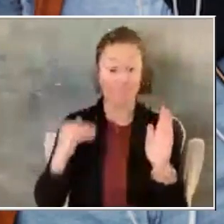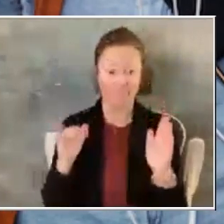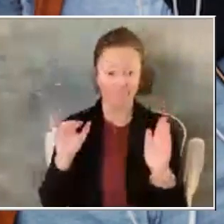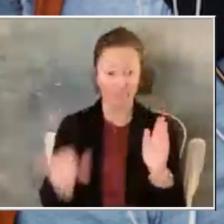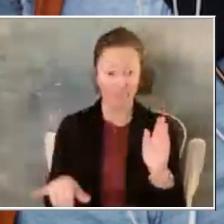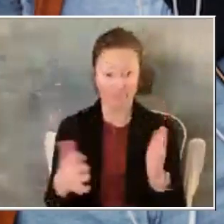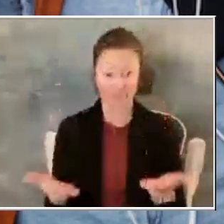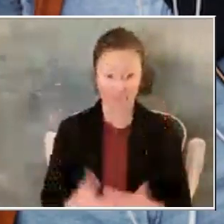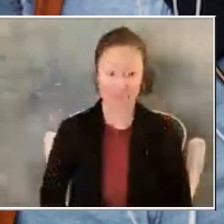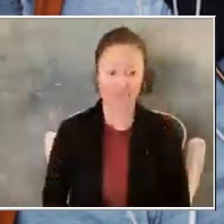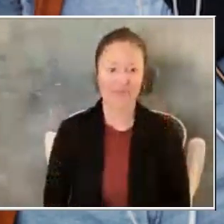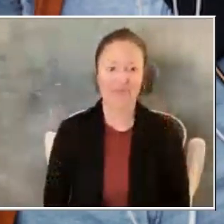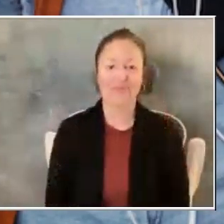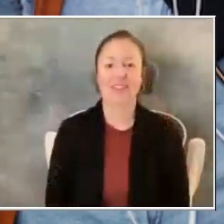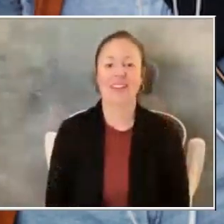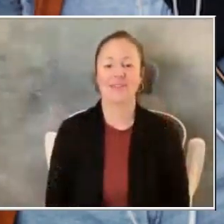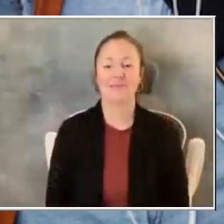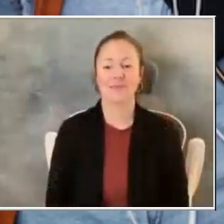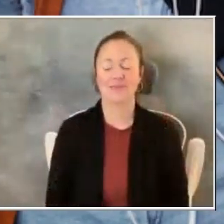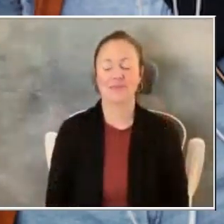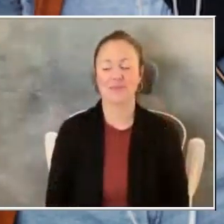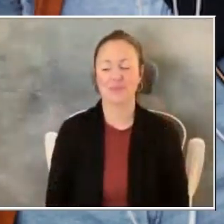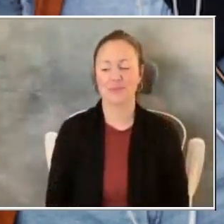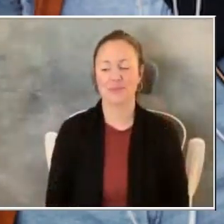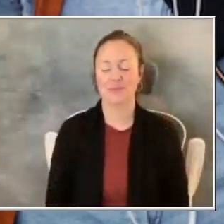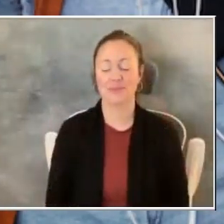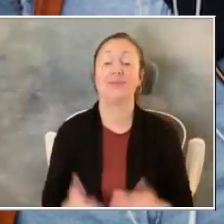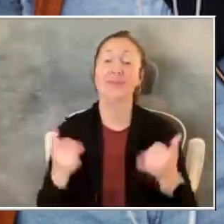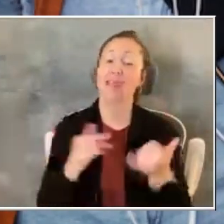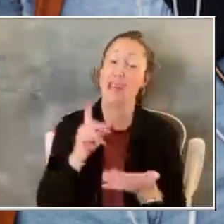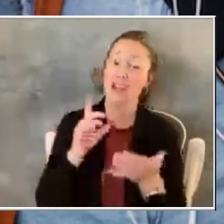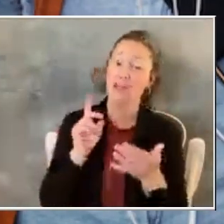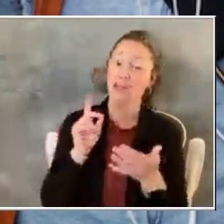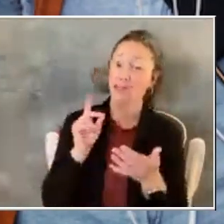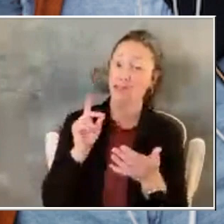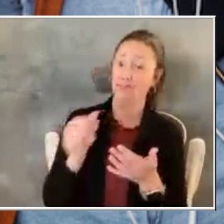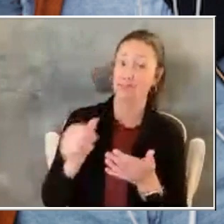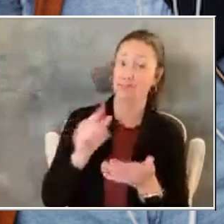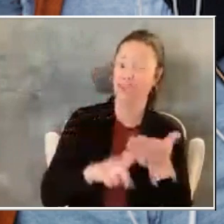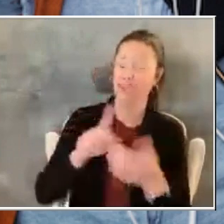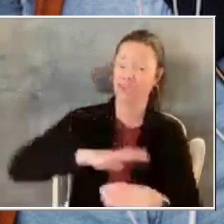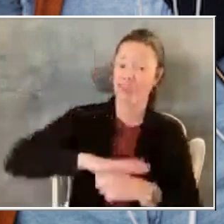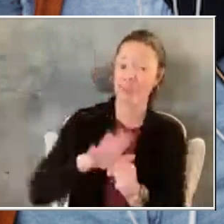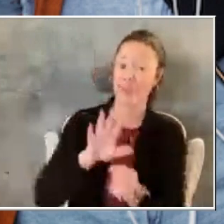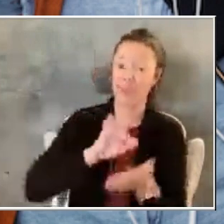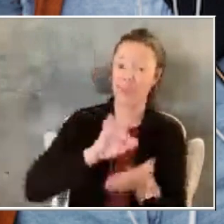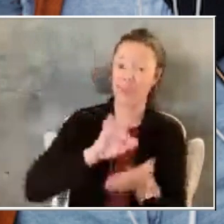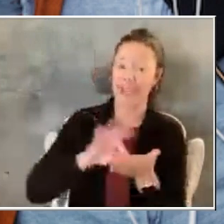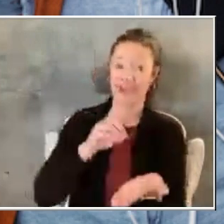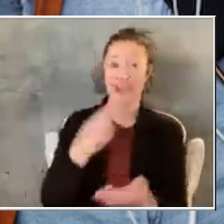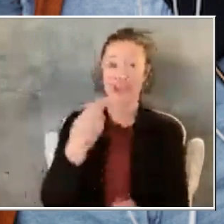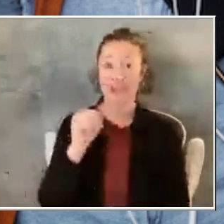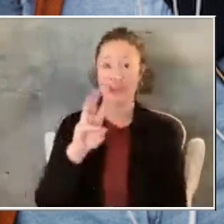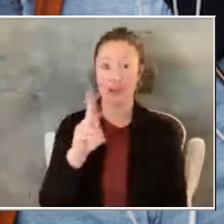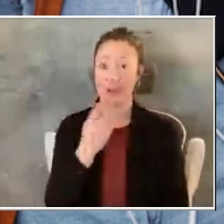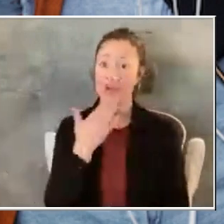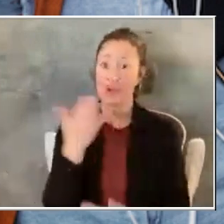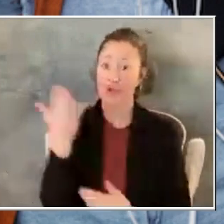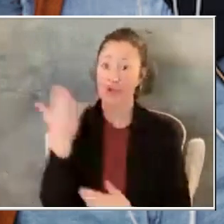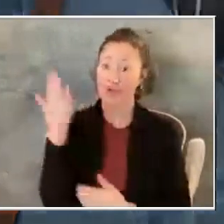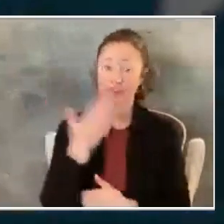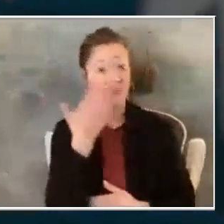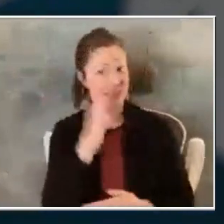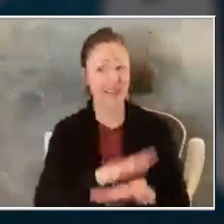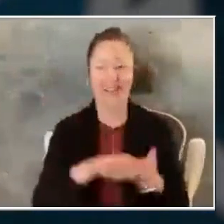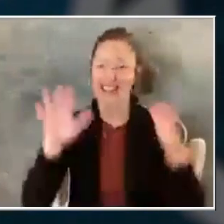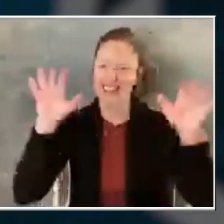News Network. Info is right there on your screen. Let's get a quick check on our COVID count. Dr. Dana Hawkinson, good morning. Yeah, hi. Hi. Nice rainy Monday,